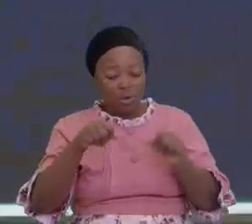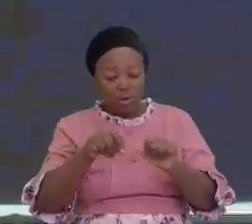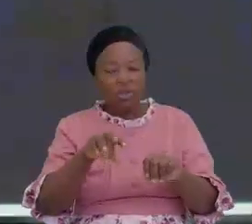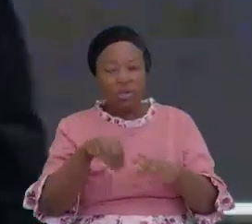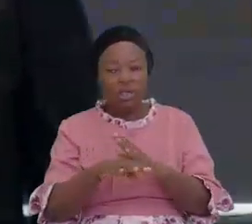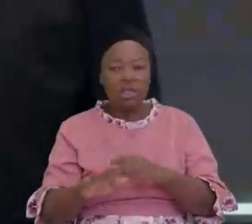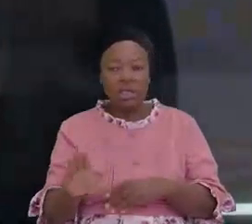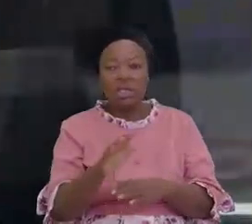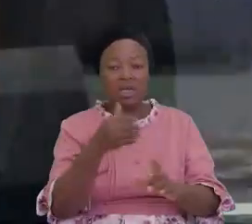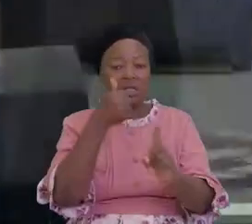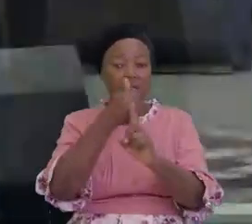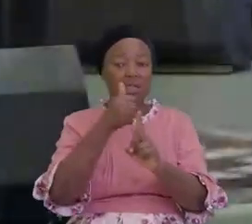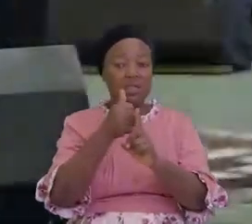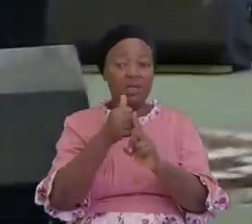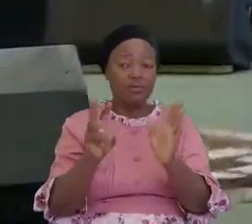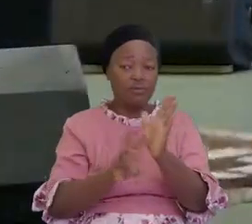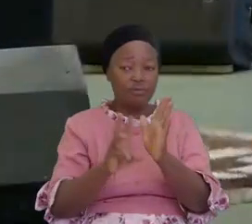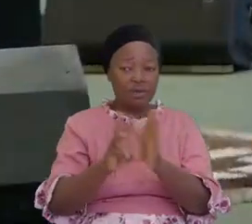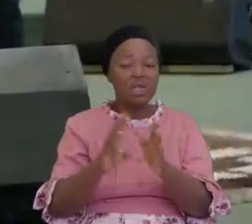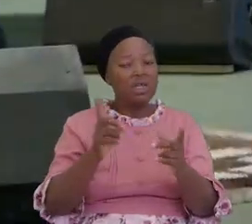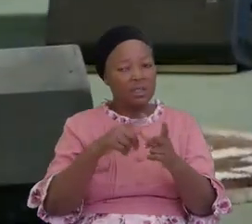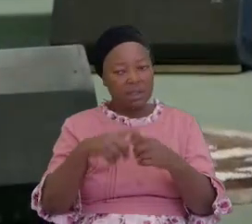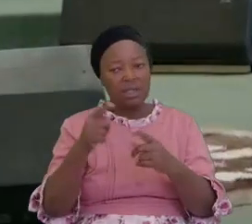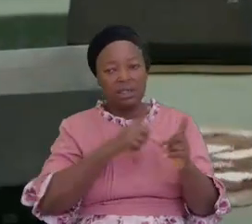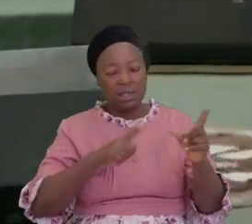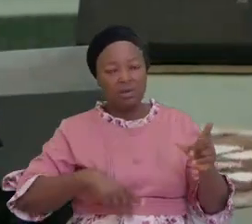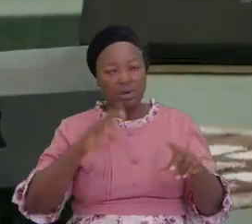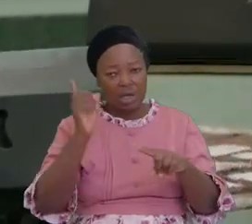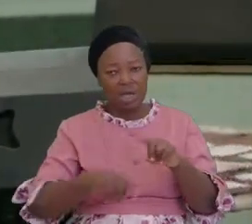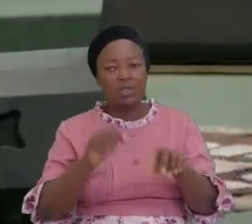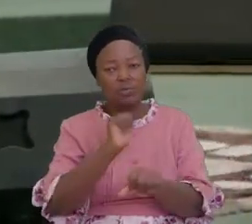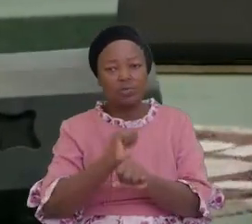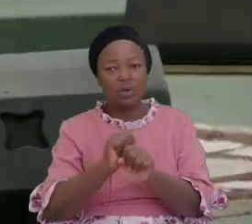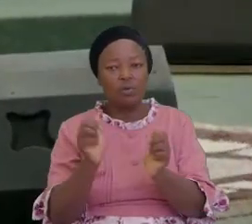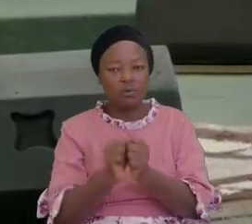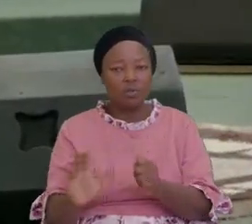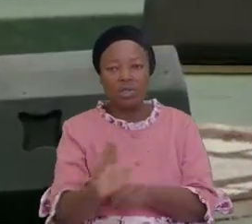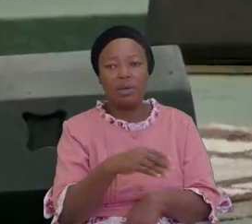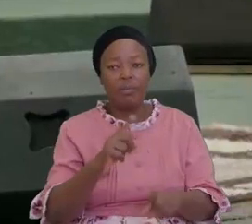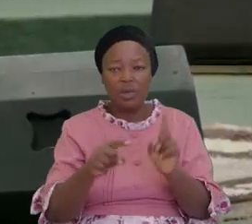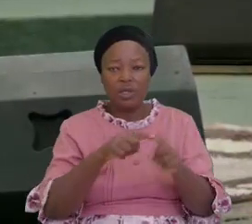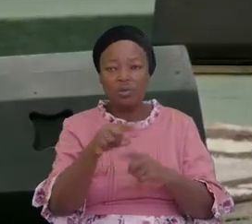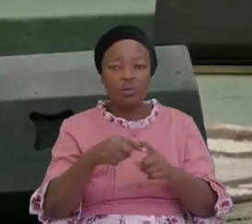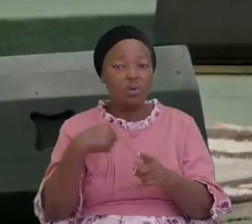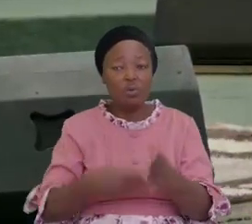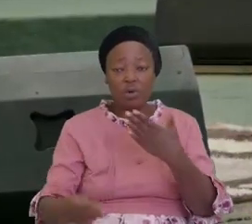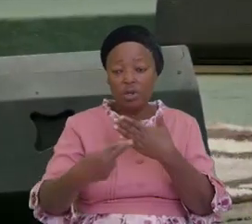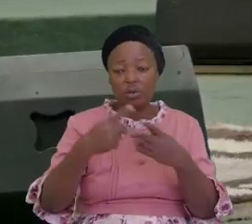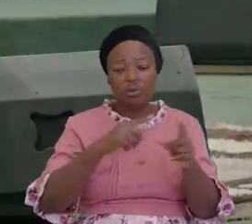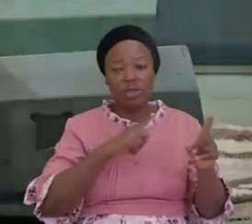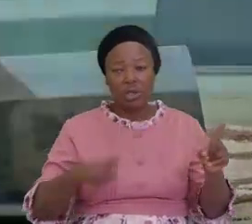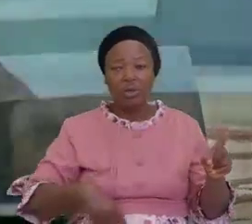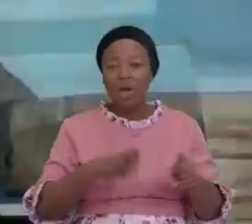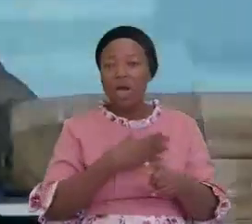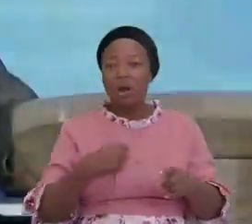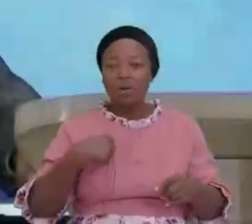And then the Lord cannot walk with them. But when we return to the Lord and we wash